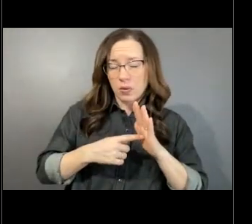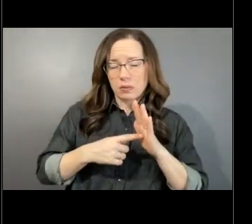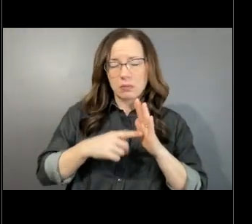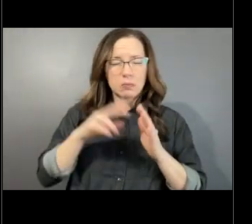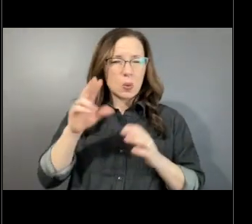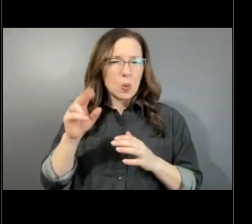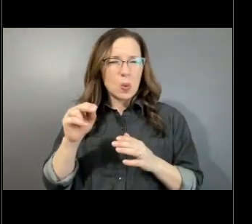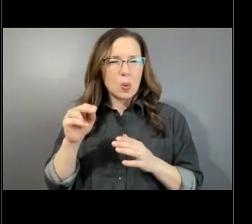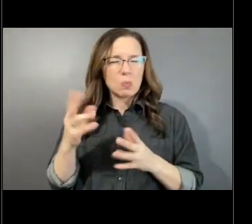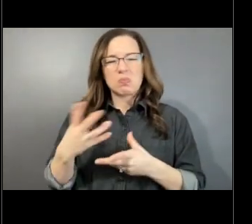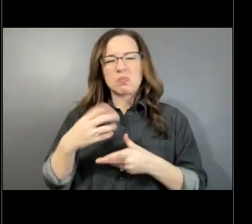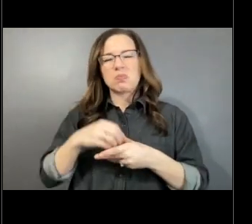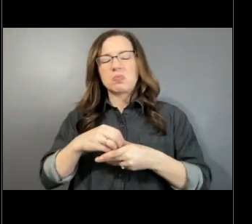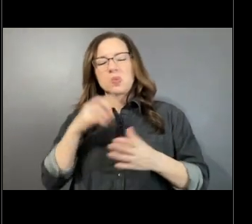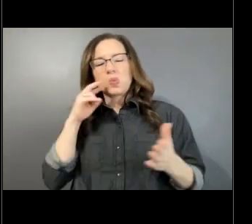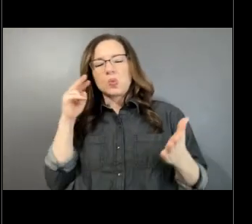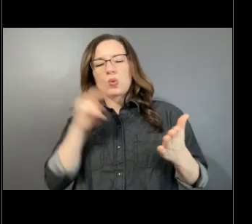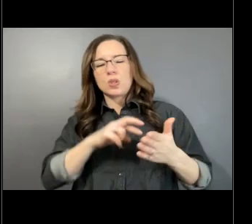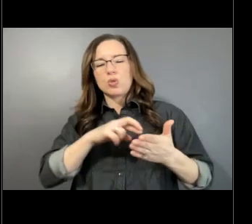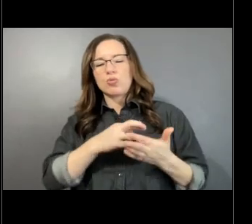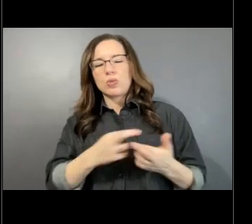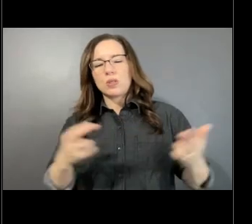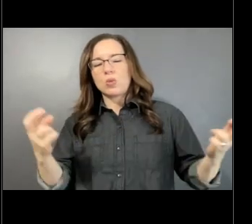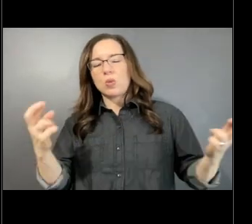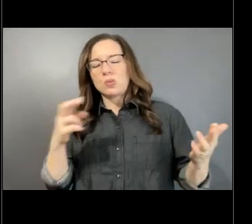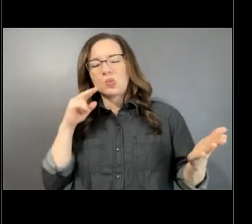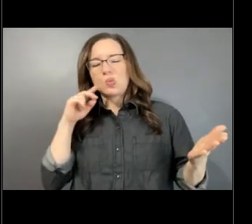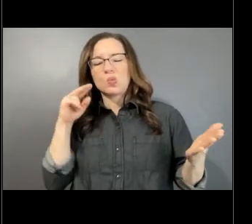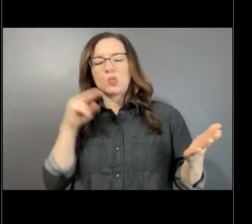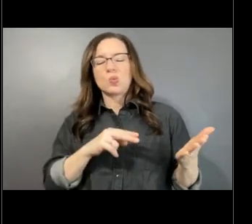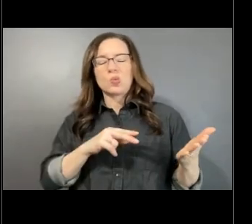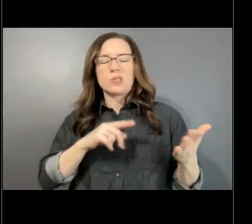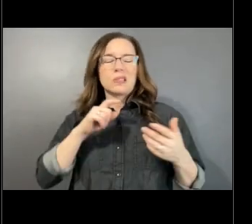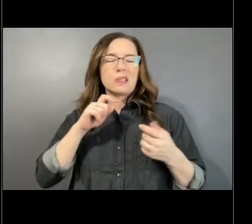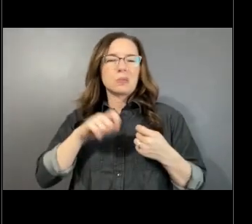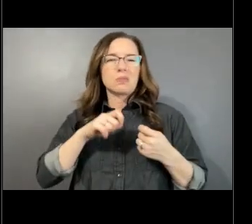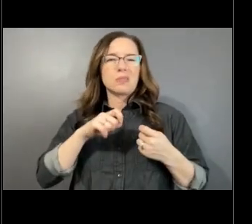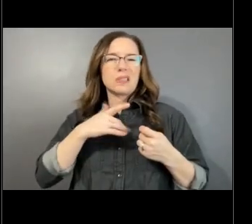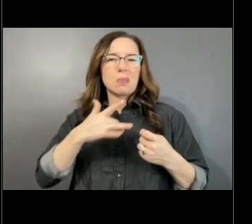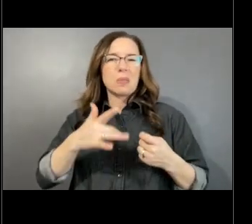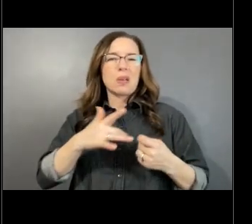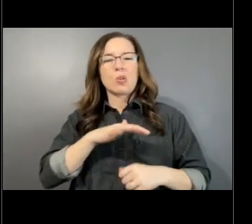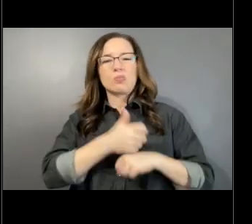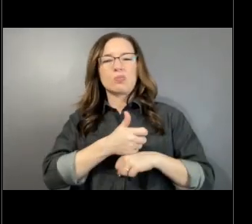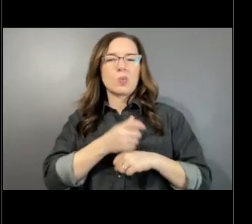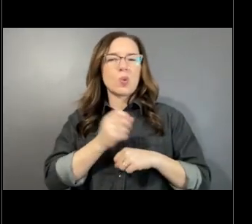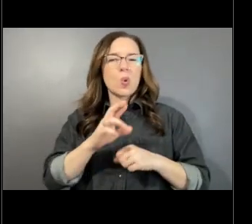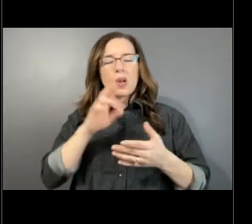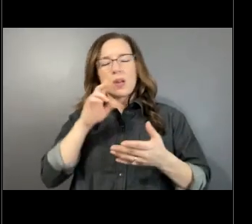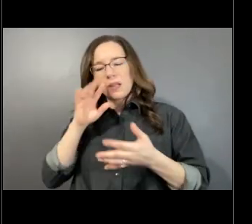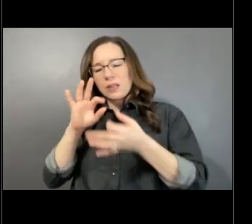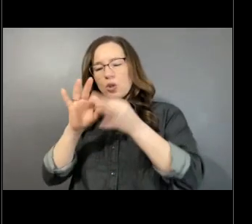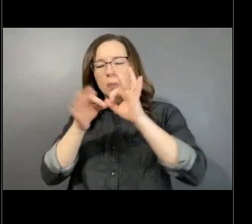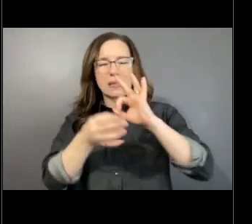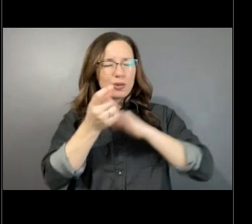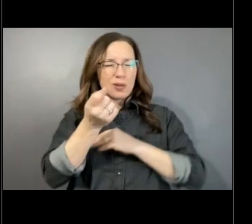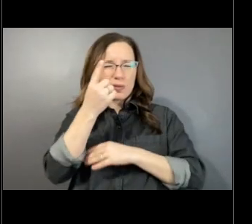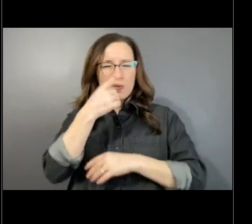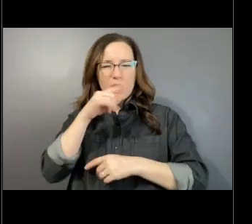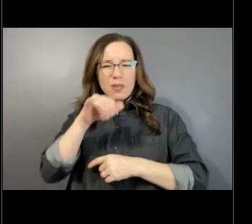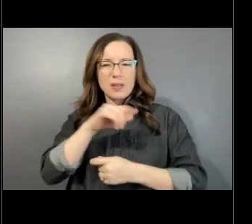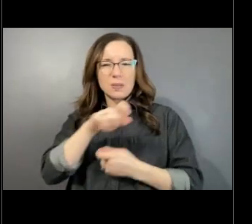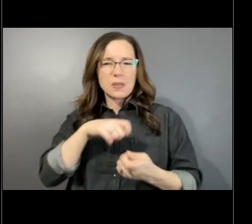included as a resource to illustrate typical applications or interpretations of specific